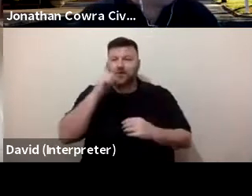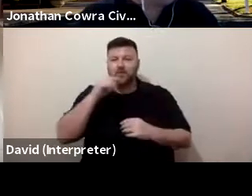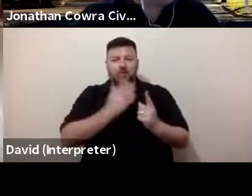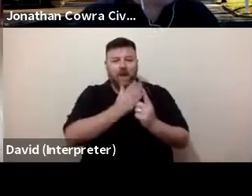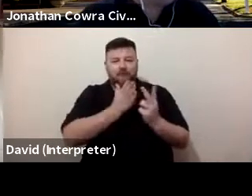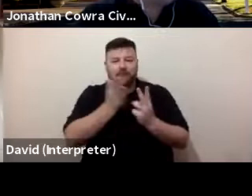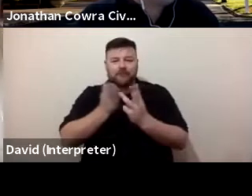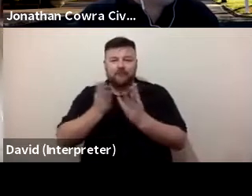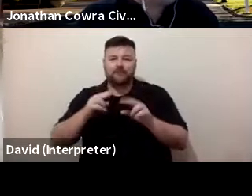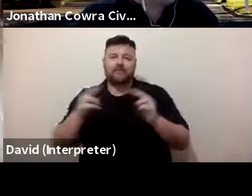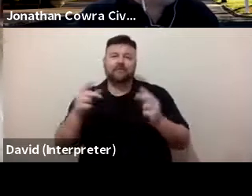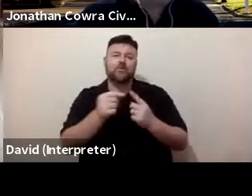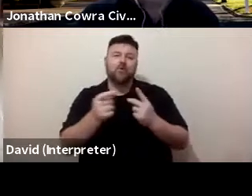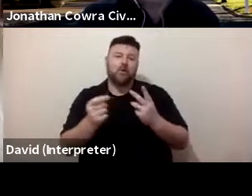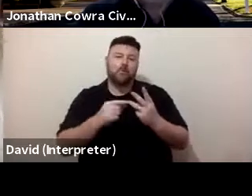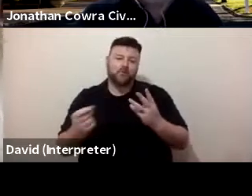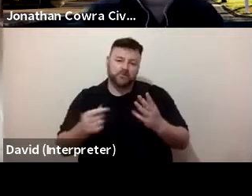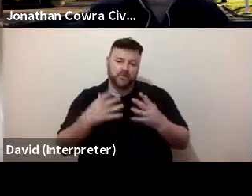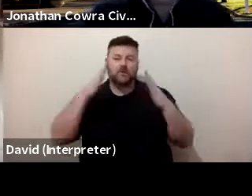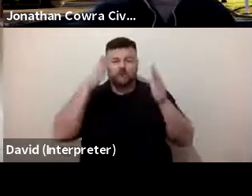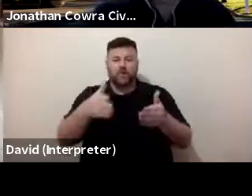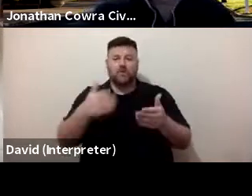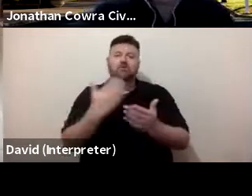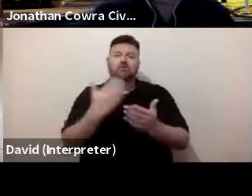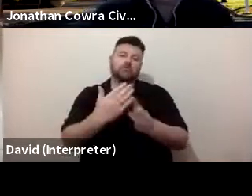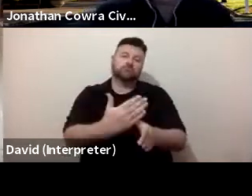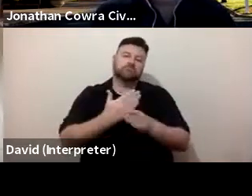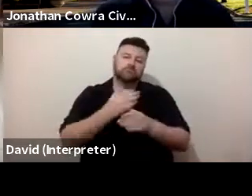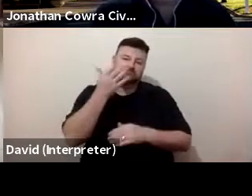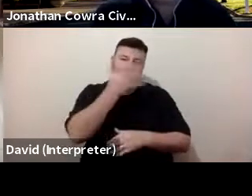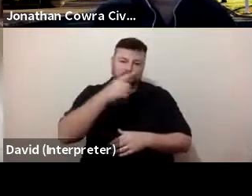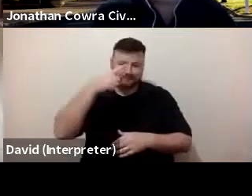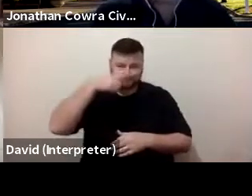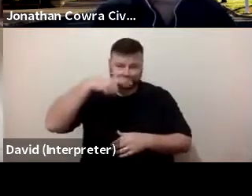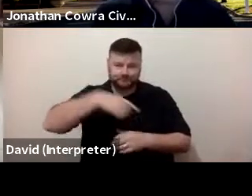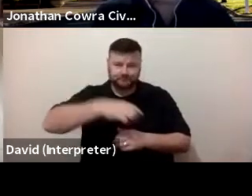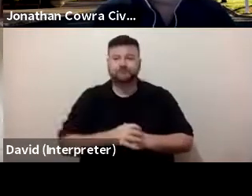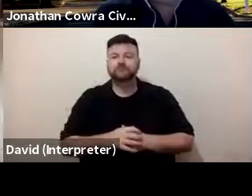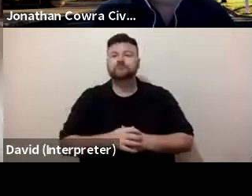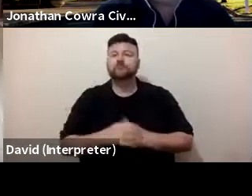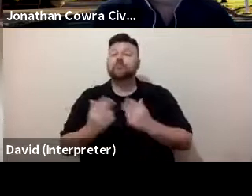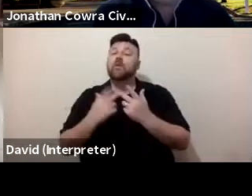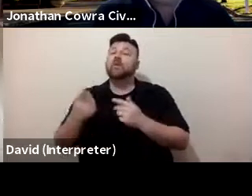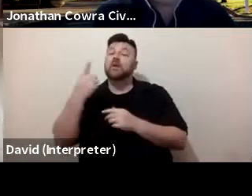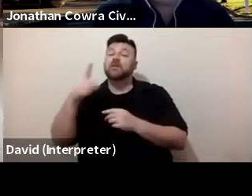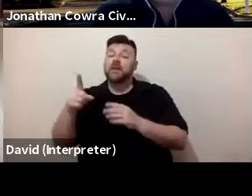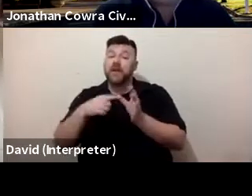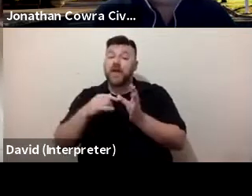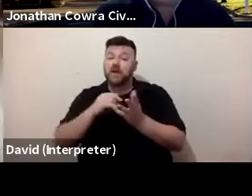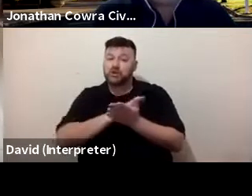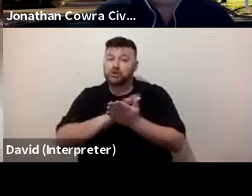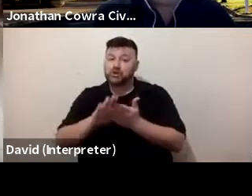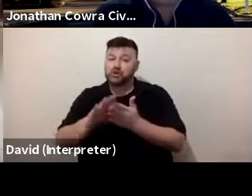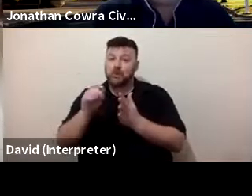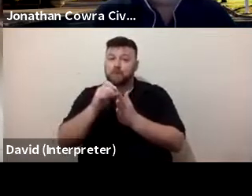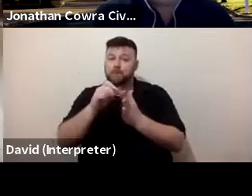Nations people as the focus. So we got together with another amazing podcast, the Ash Podcast,